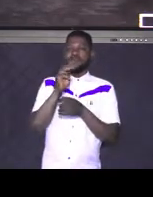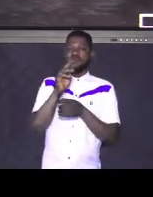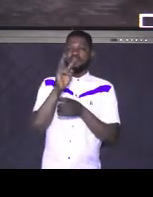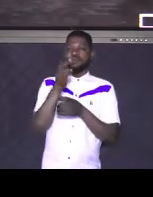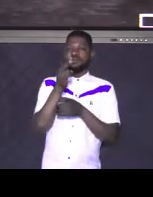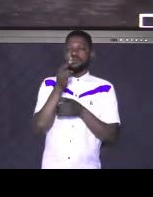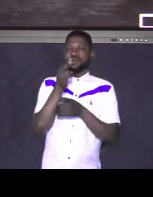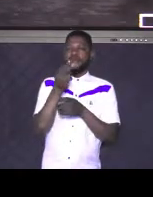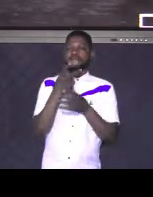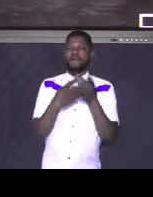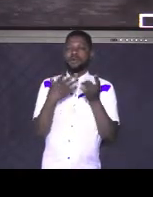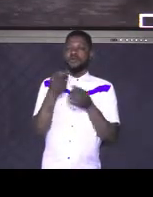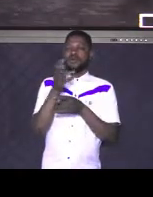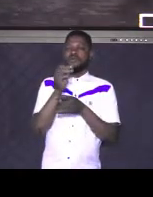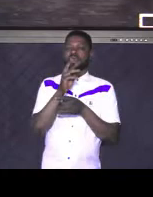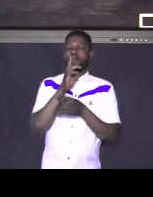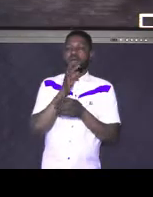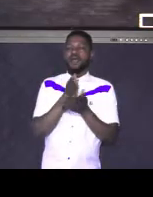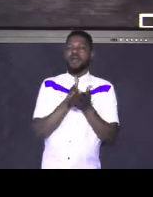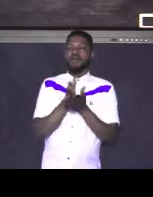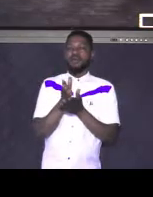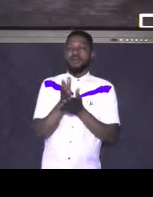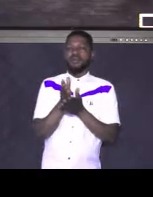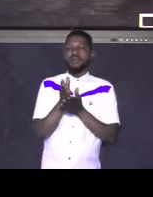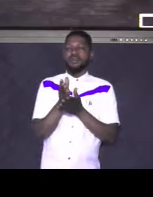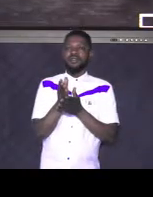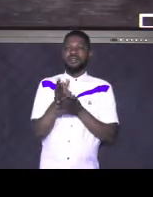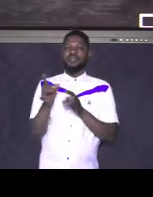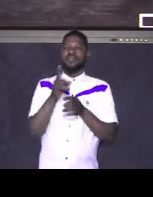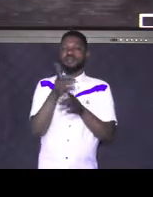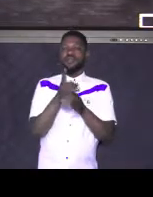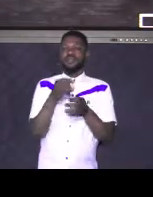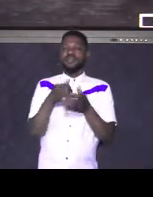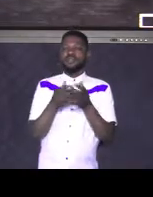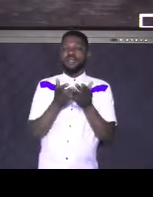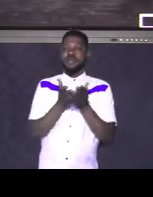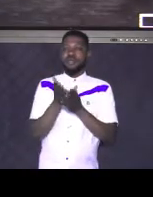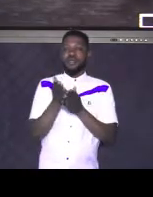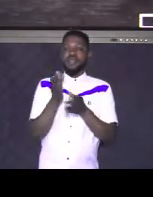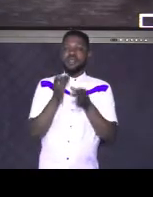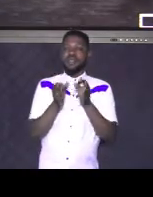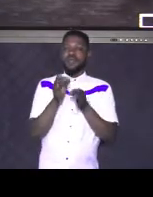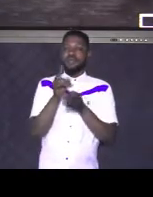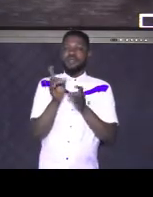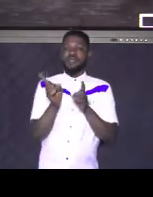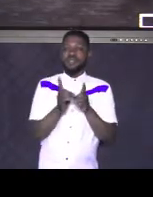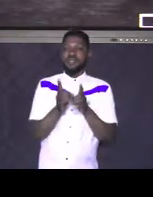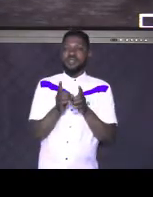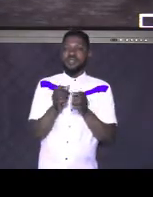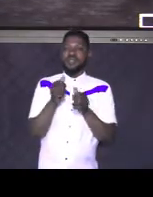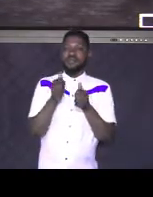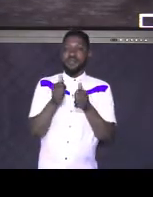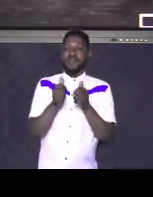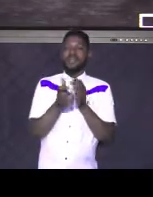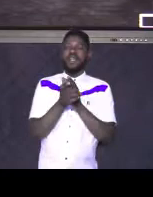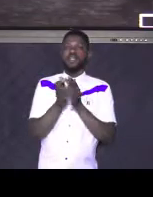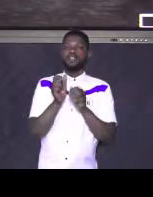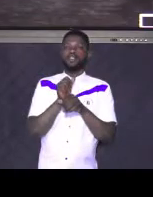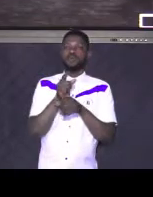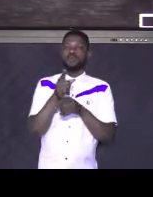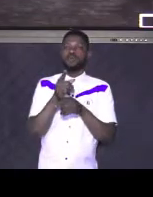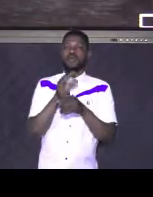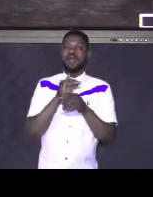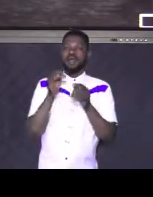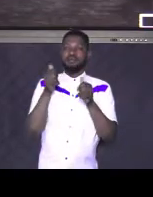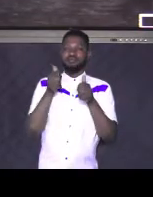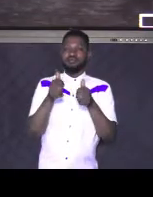22.5 centimeters squares. Both of them are correct. Did you get it right? If you did, excellent